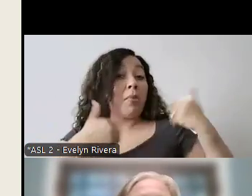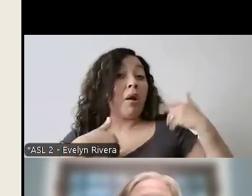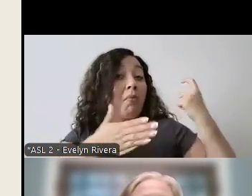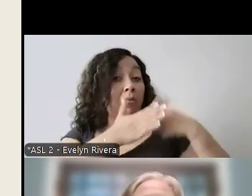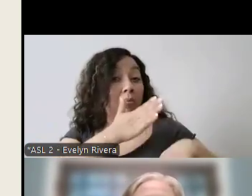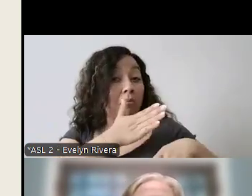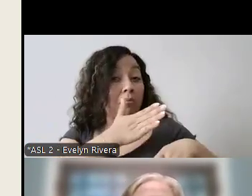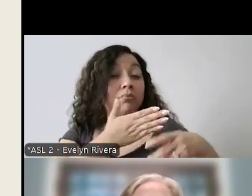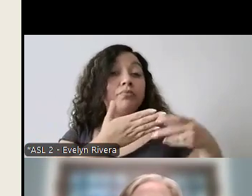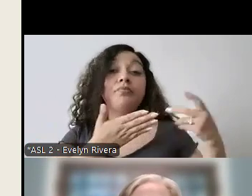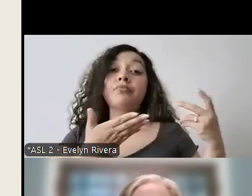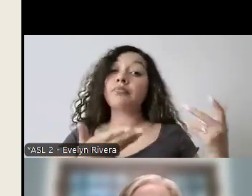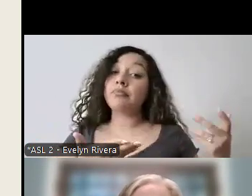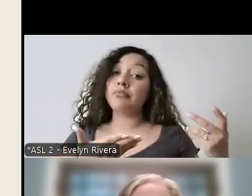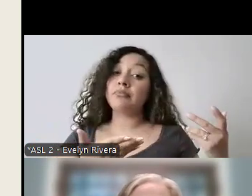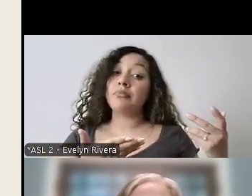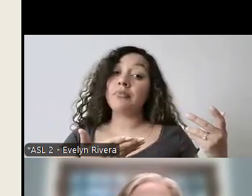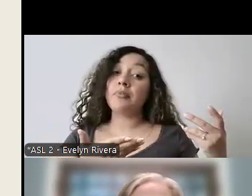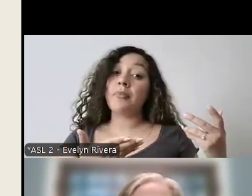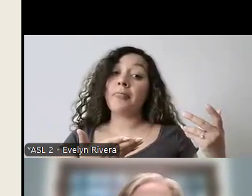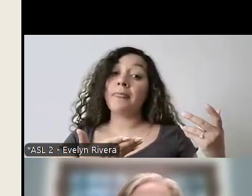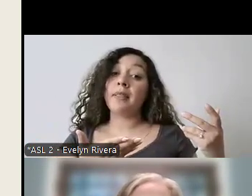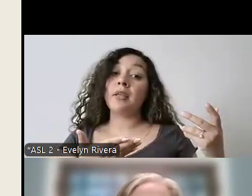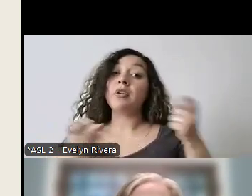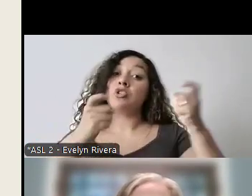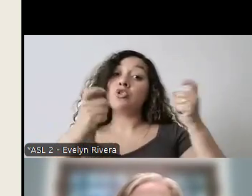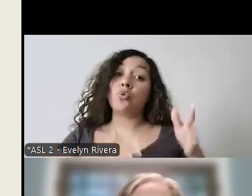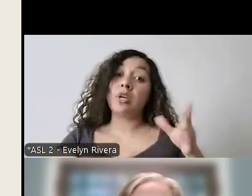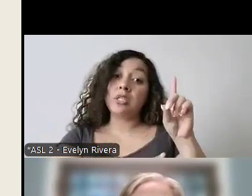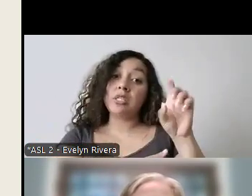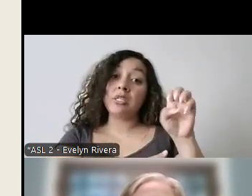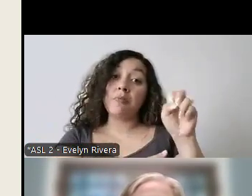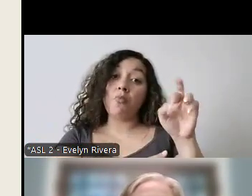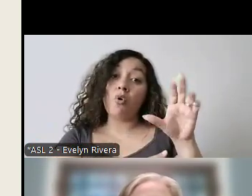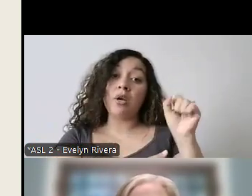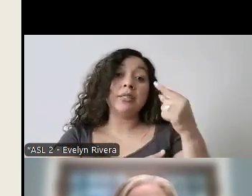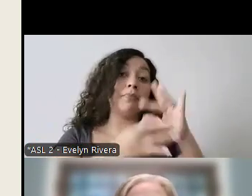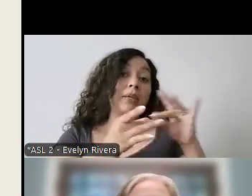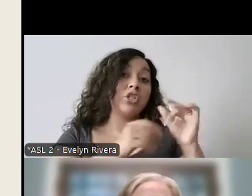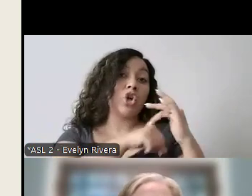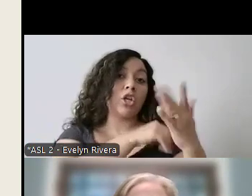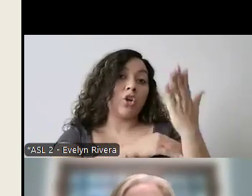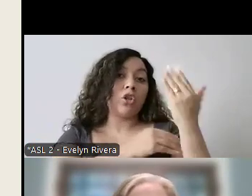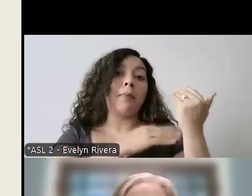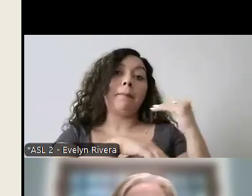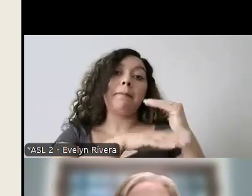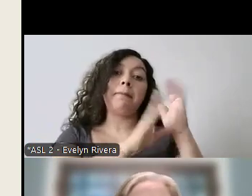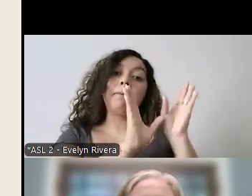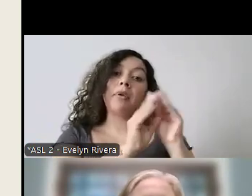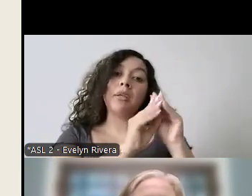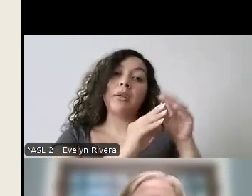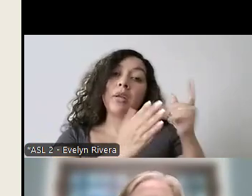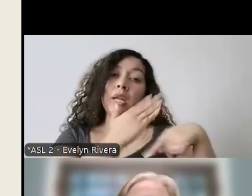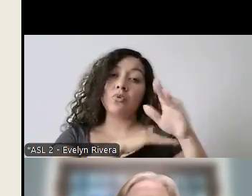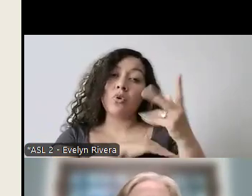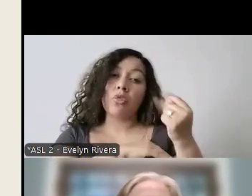And as Director DeMora said at the beginning of our meeting today, the next week, probably maybe around Thursday,